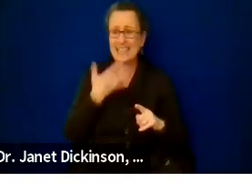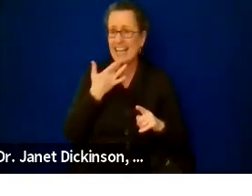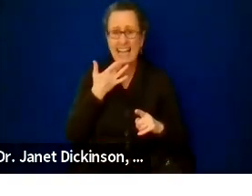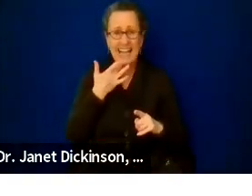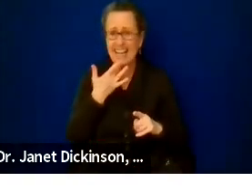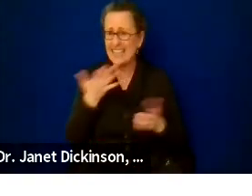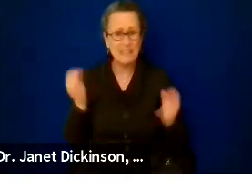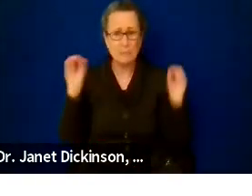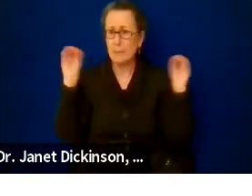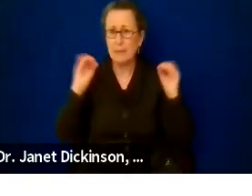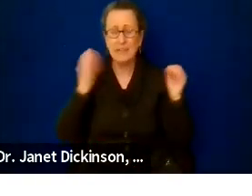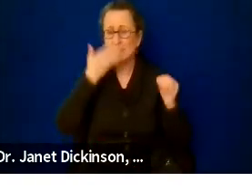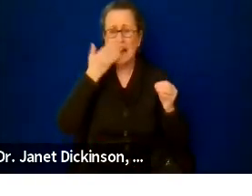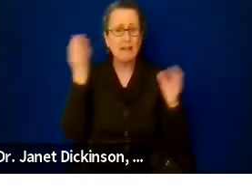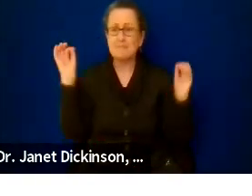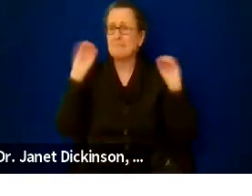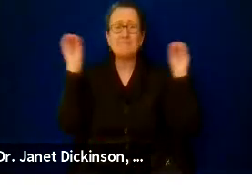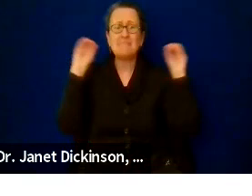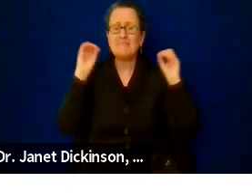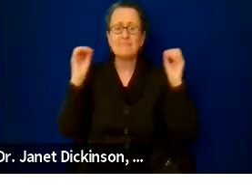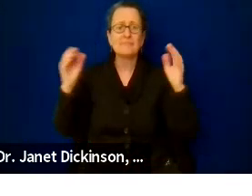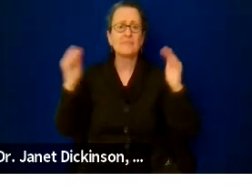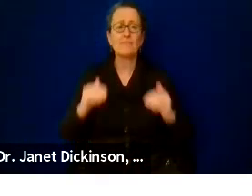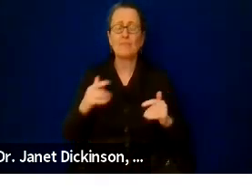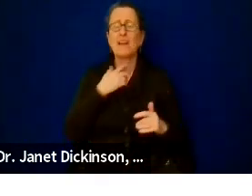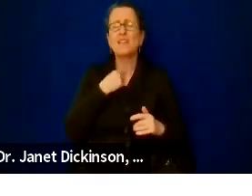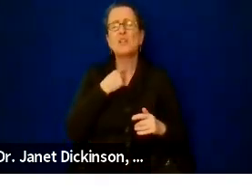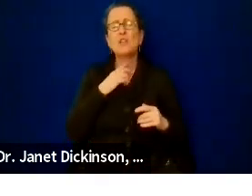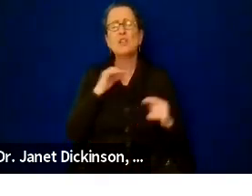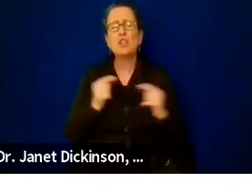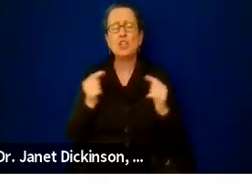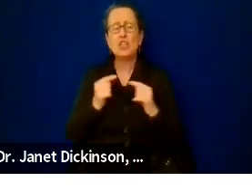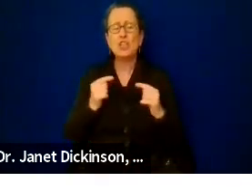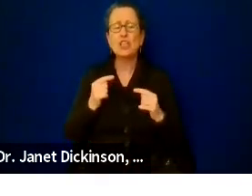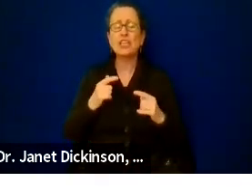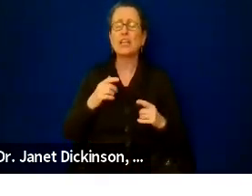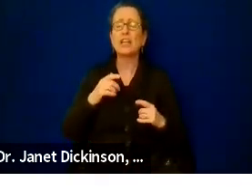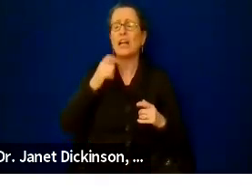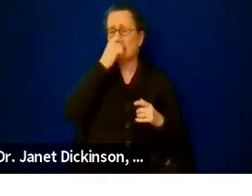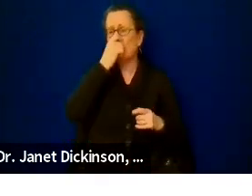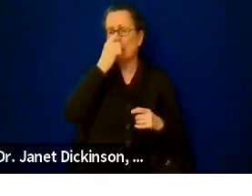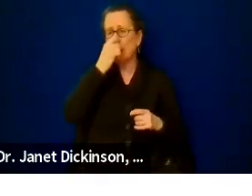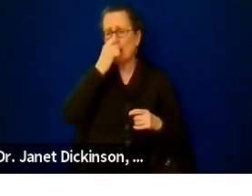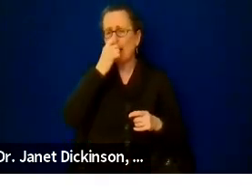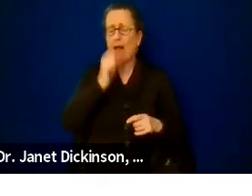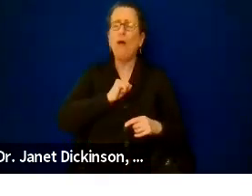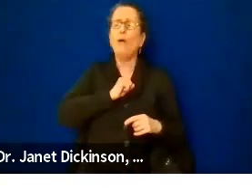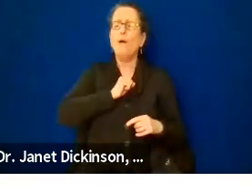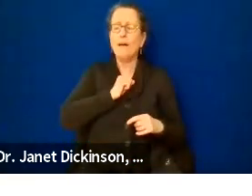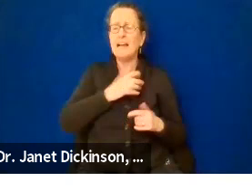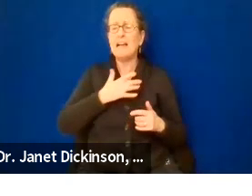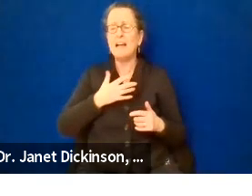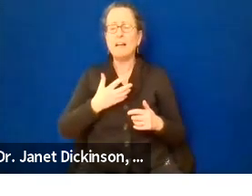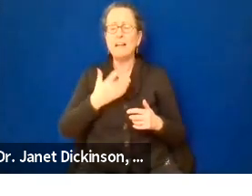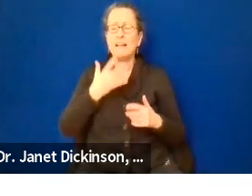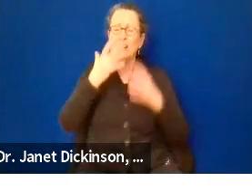runny nose, feeling nauseous or having diarrhea, that we're asking parents to please check for those on a daily